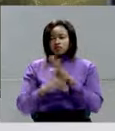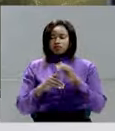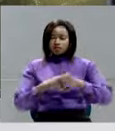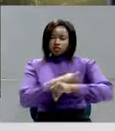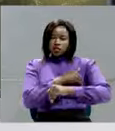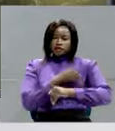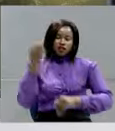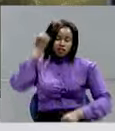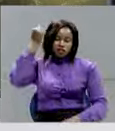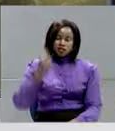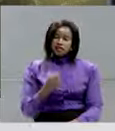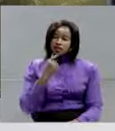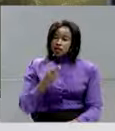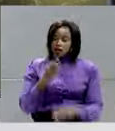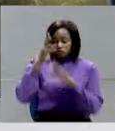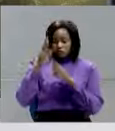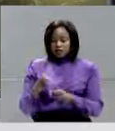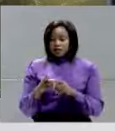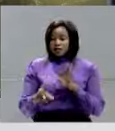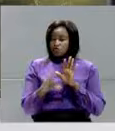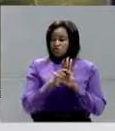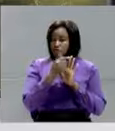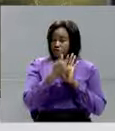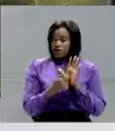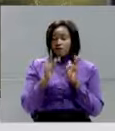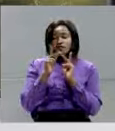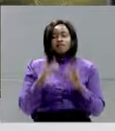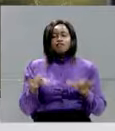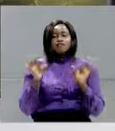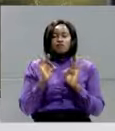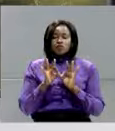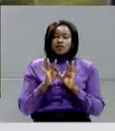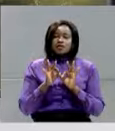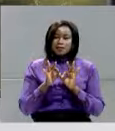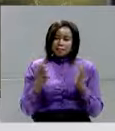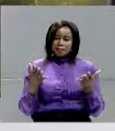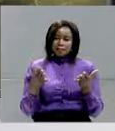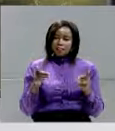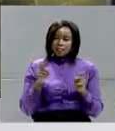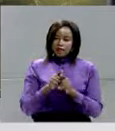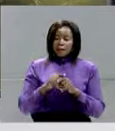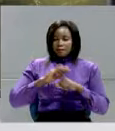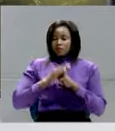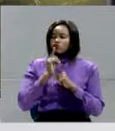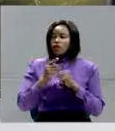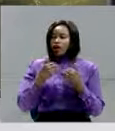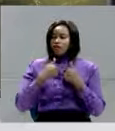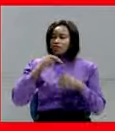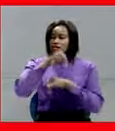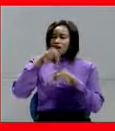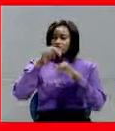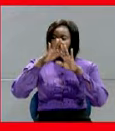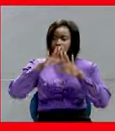Winodolo says respect of the rule of law is cardinal in ensuring good governance and national stability.